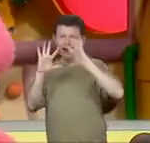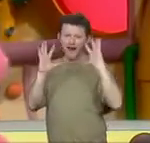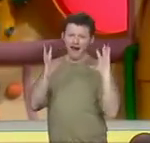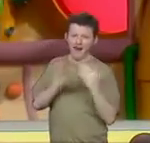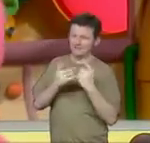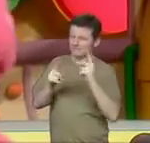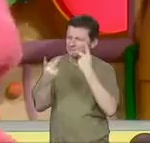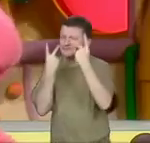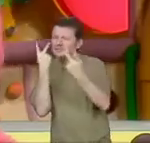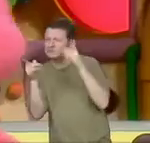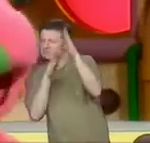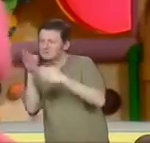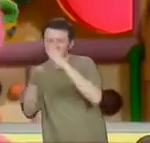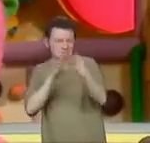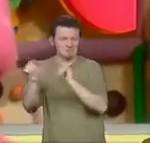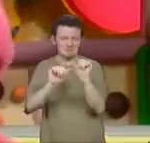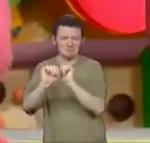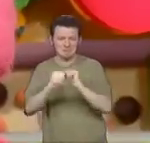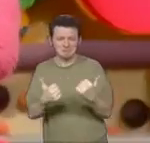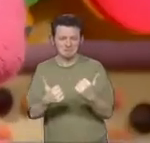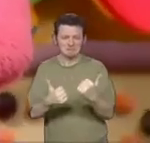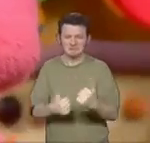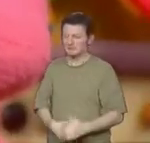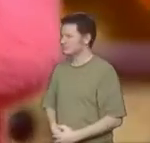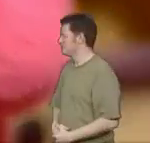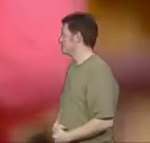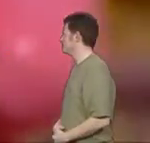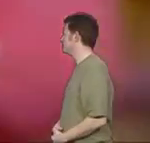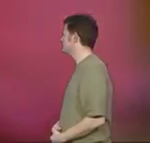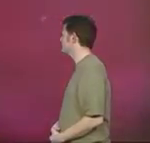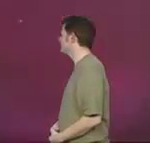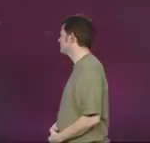the best planet we have ever visited.